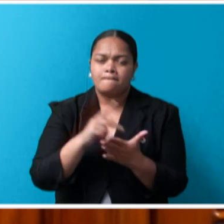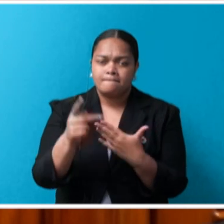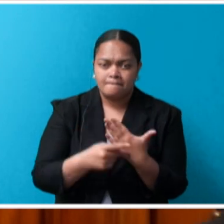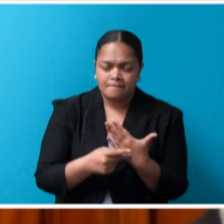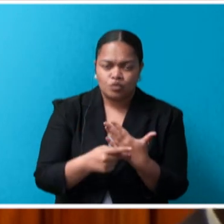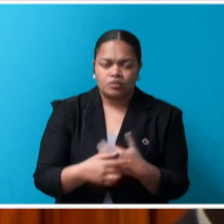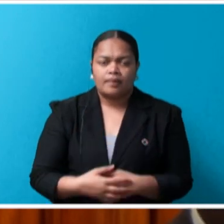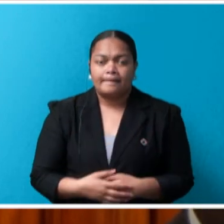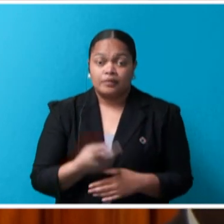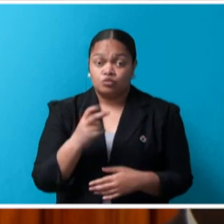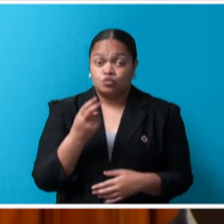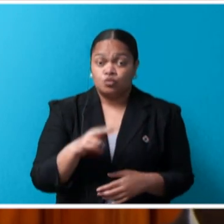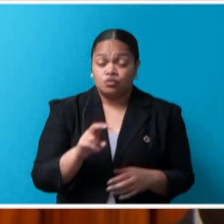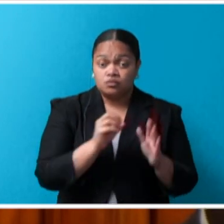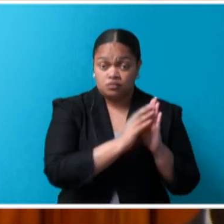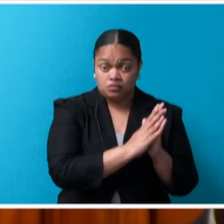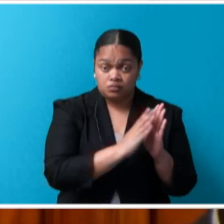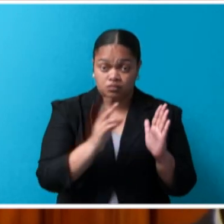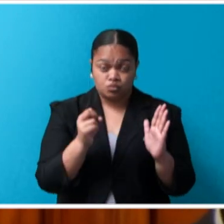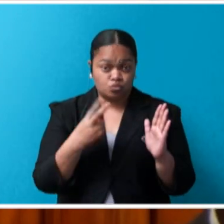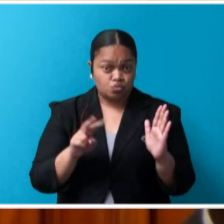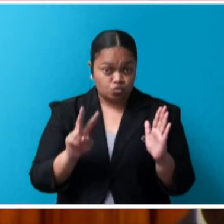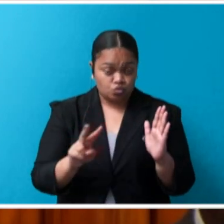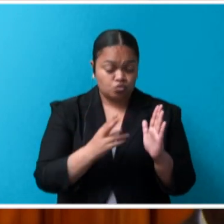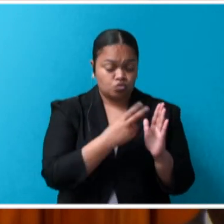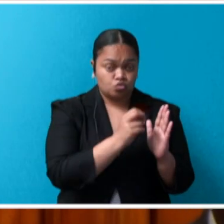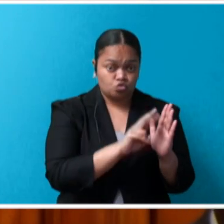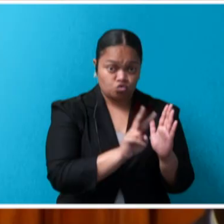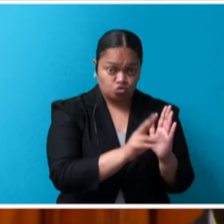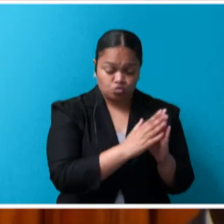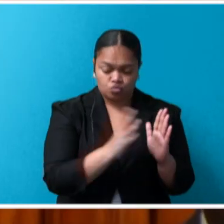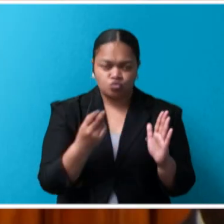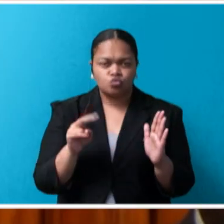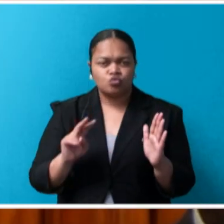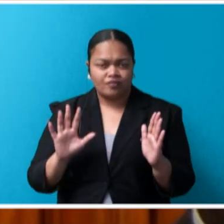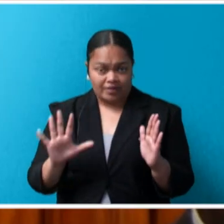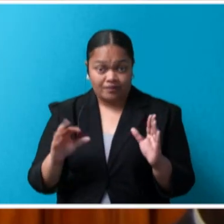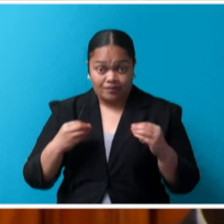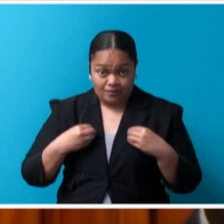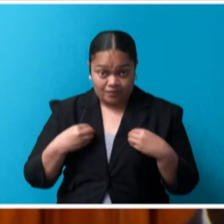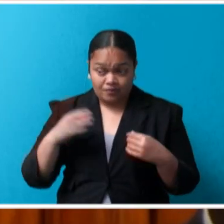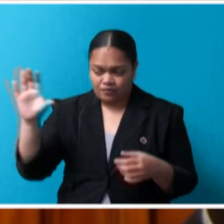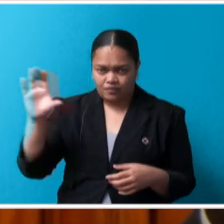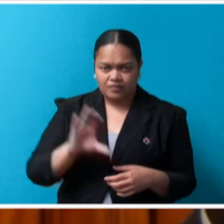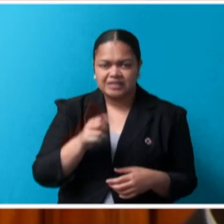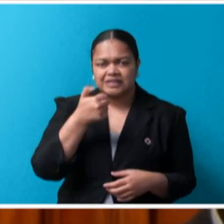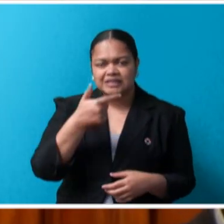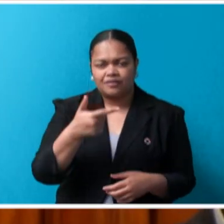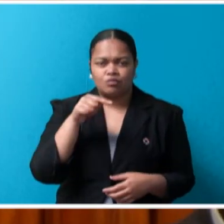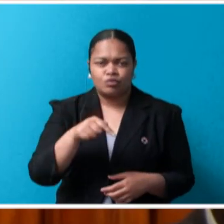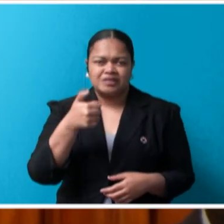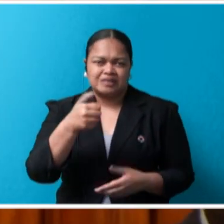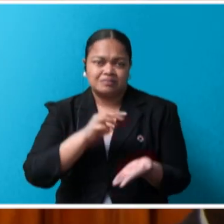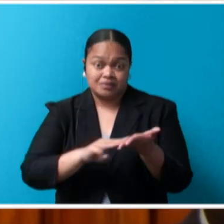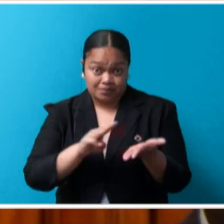from 2020 to 2022 to 2025, MSME unit was allocated 7.6 million, and through this